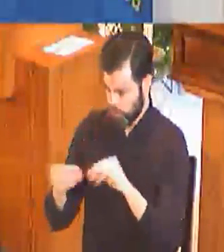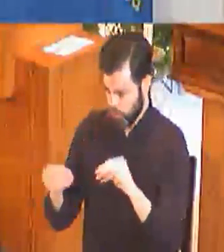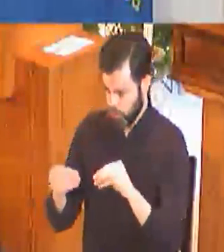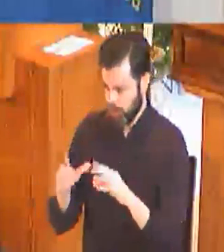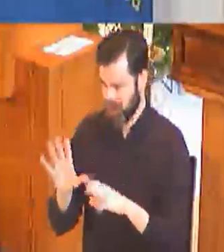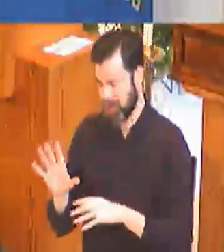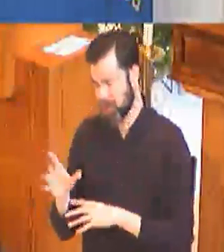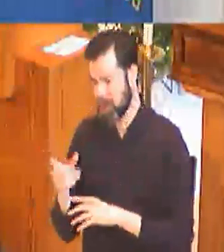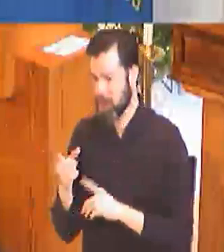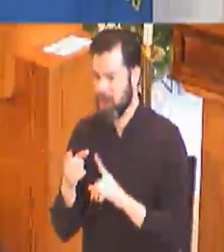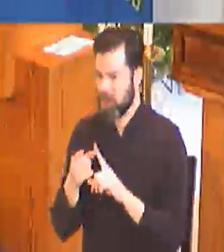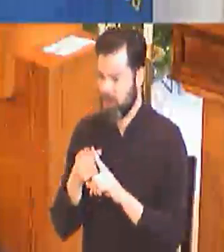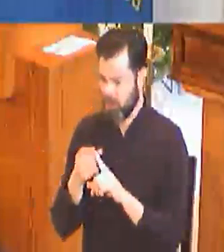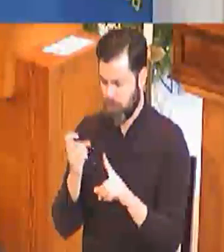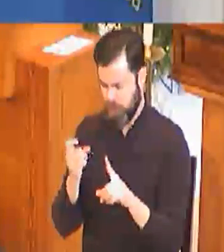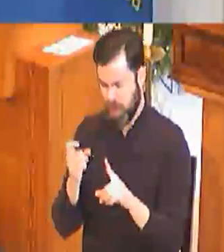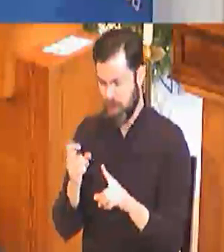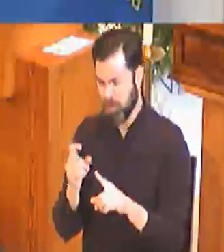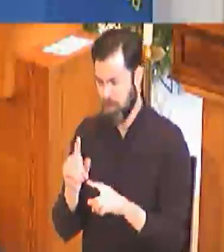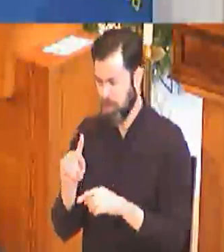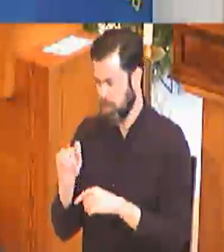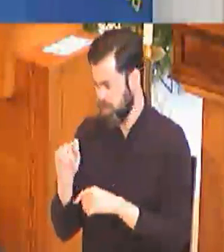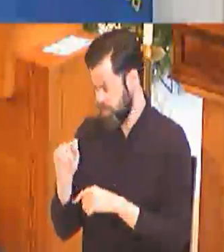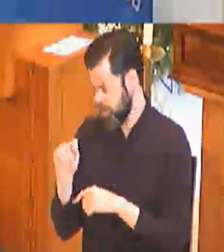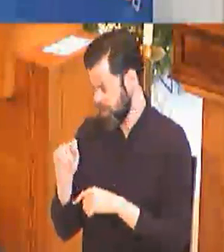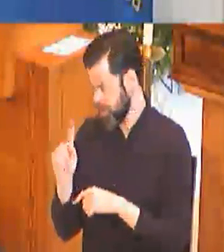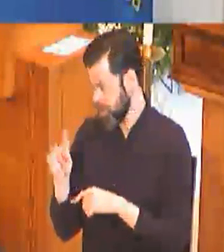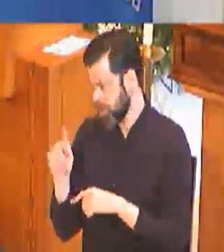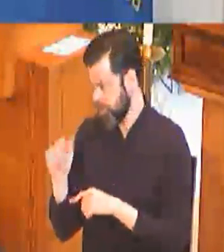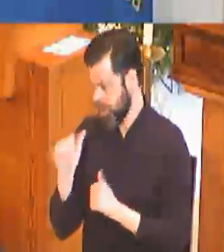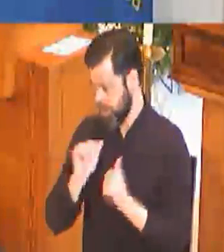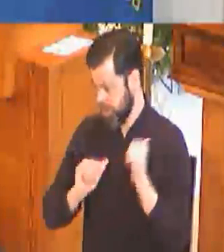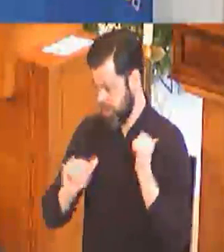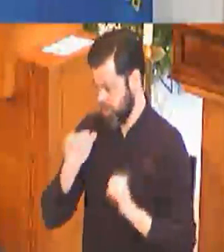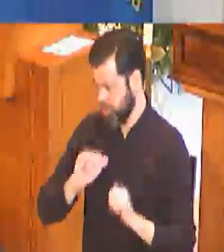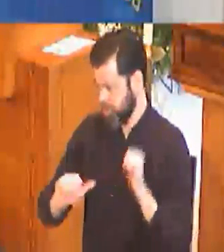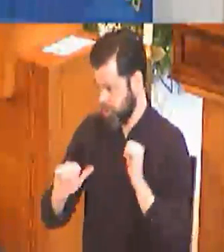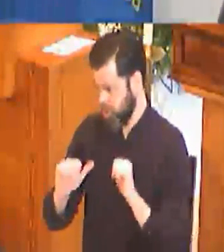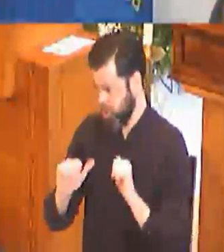of a show in the 60s called The Twilight Zone.